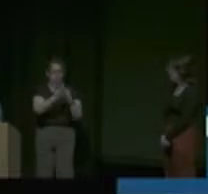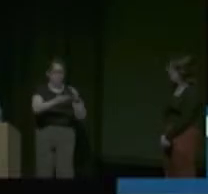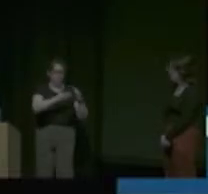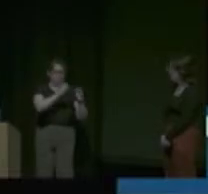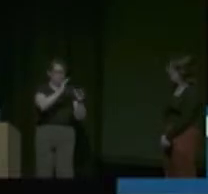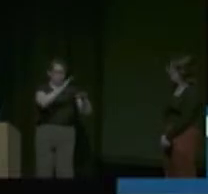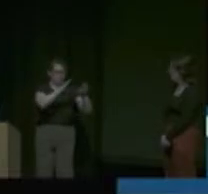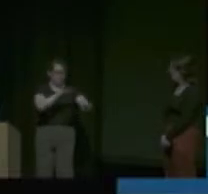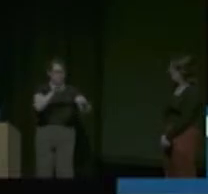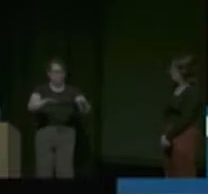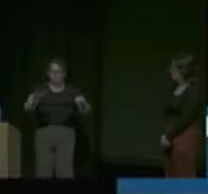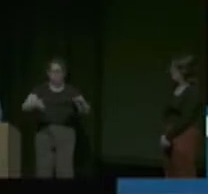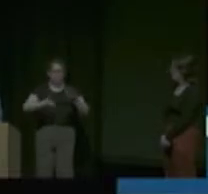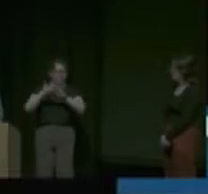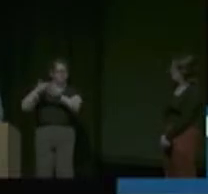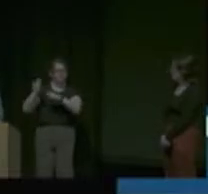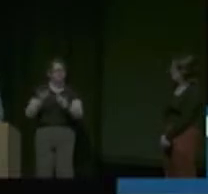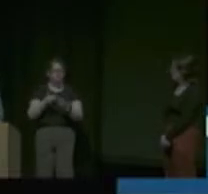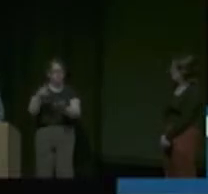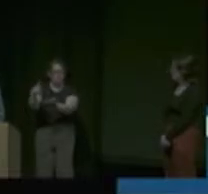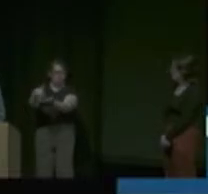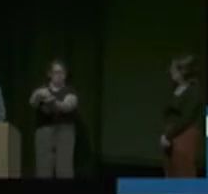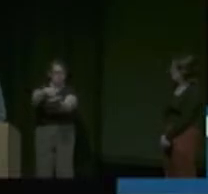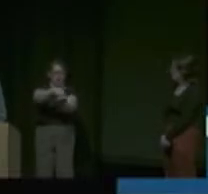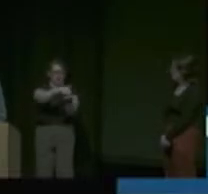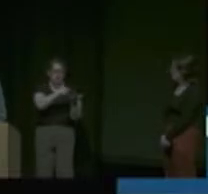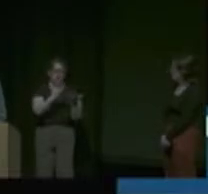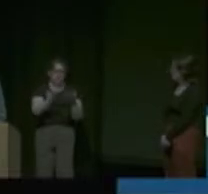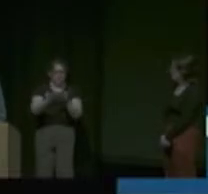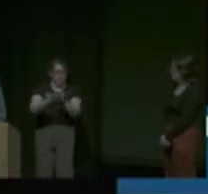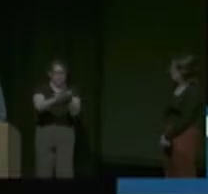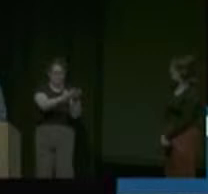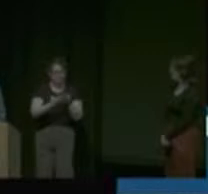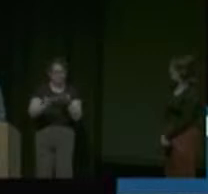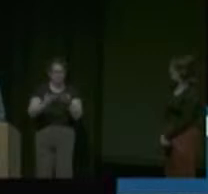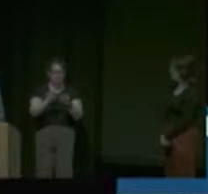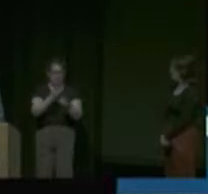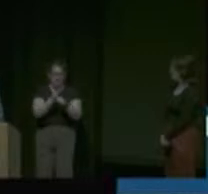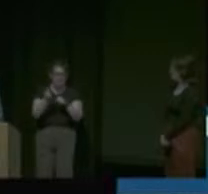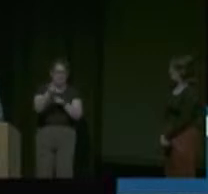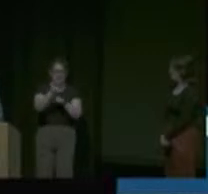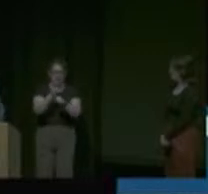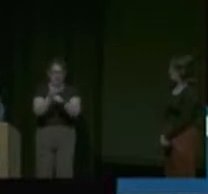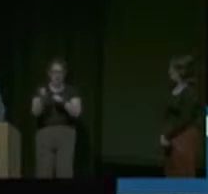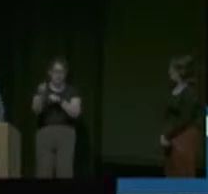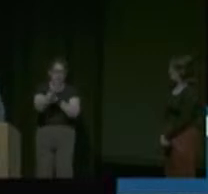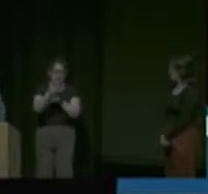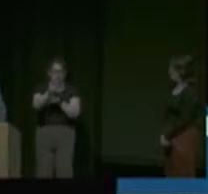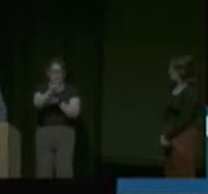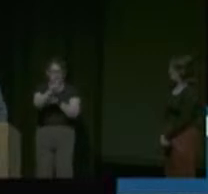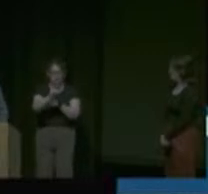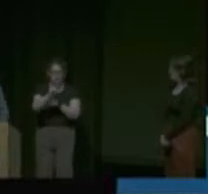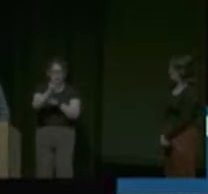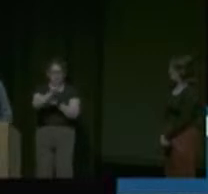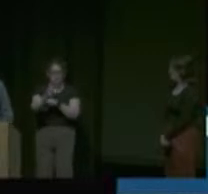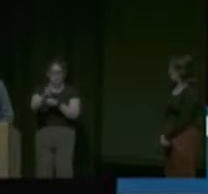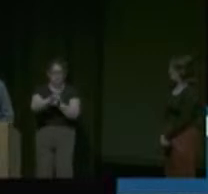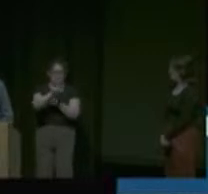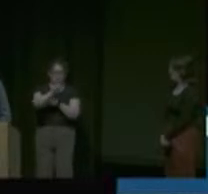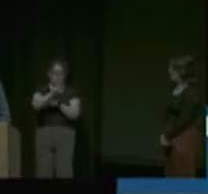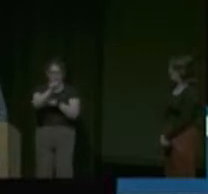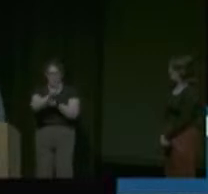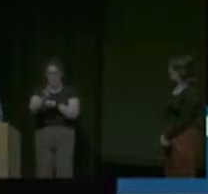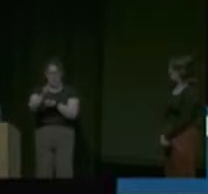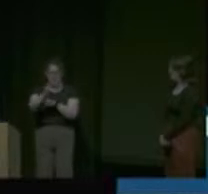running, and dredging will go all through next year and all through 2027. So target right now is